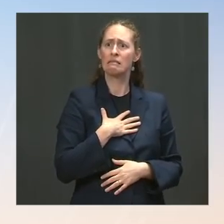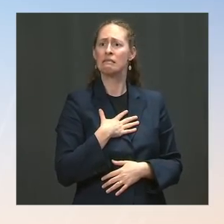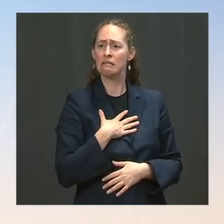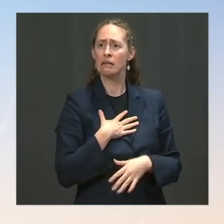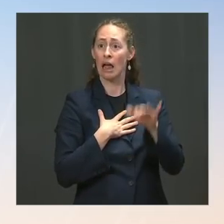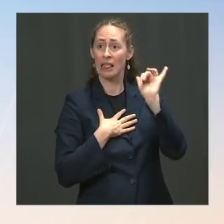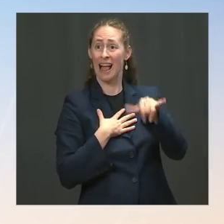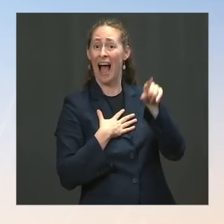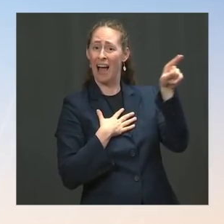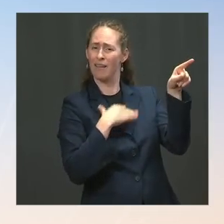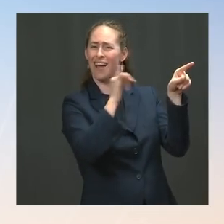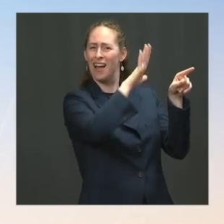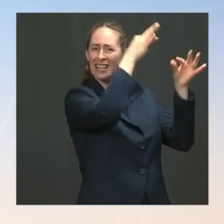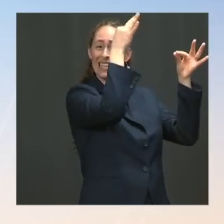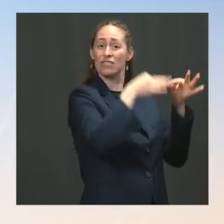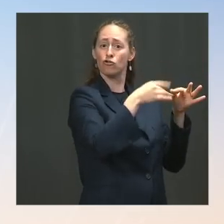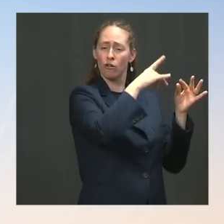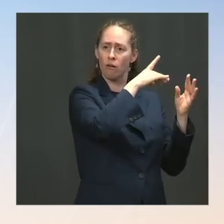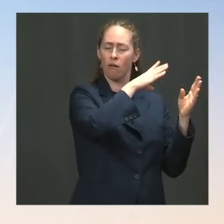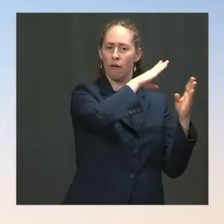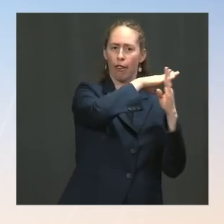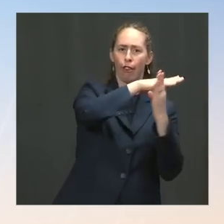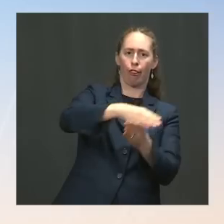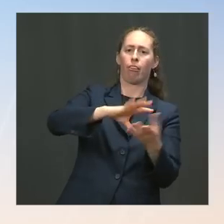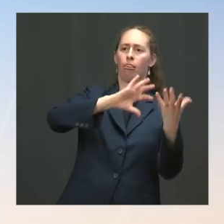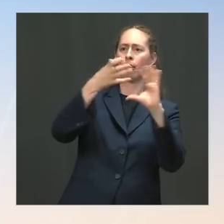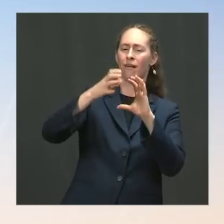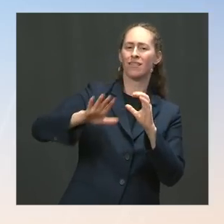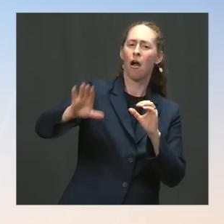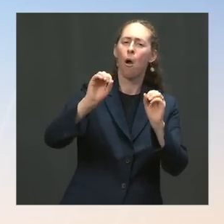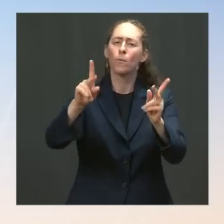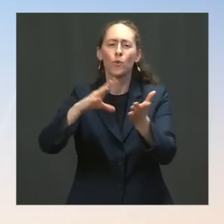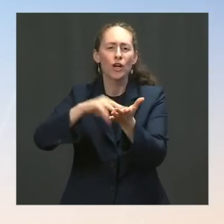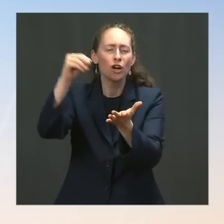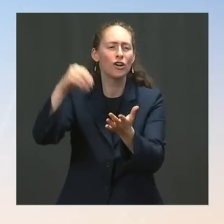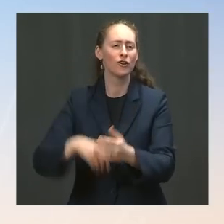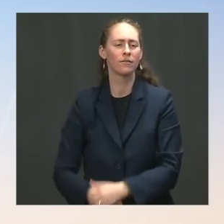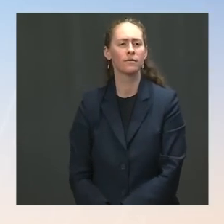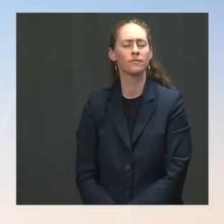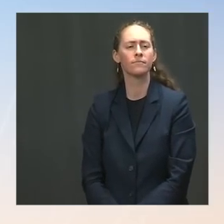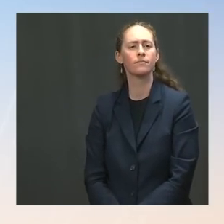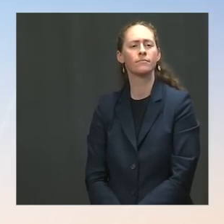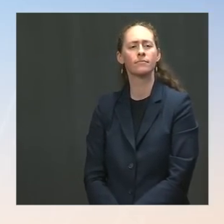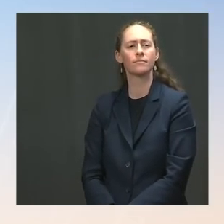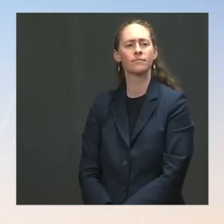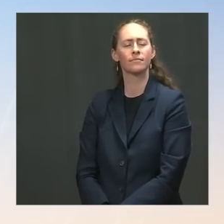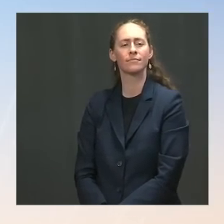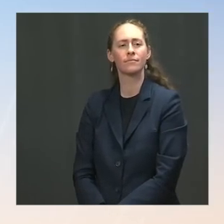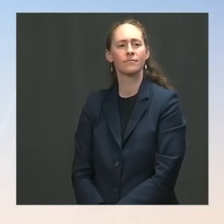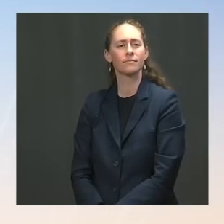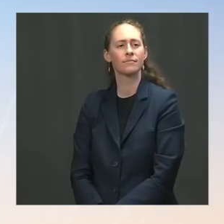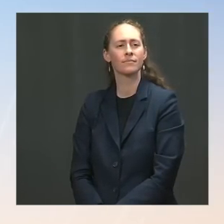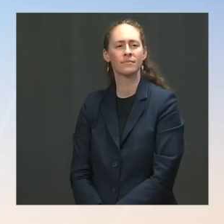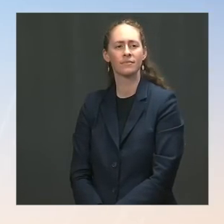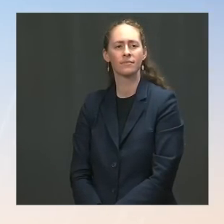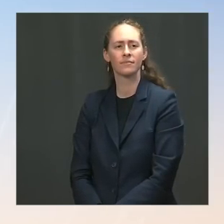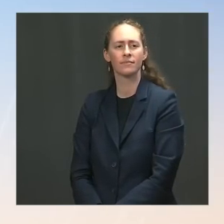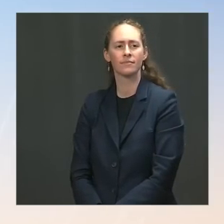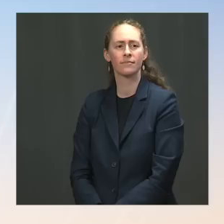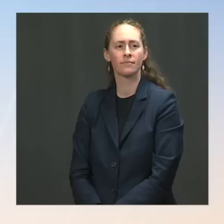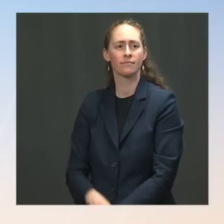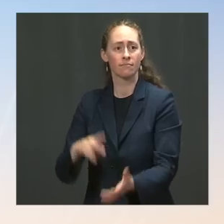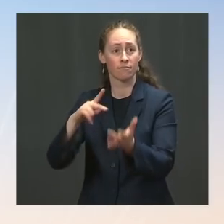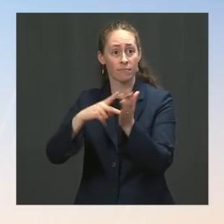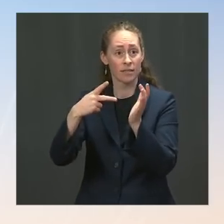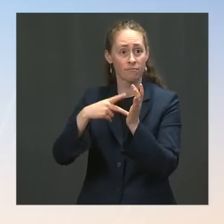students to their right of public education. And is there any, if you find that that's an issue, is there anything that from the federal level you can do, it, any leverage that right. you guys if have? We